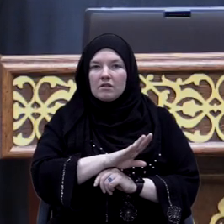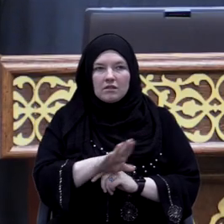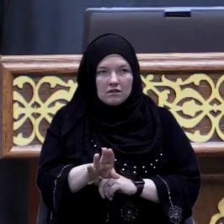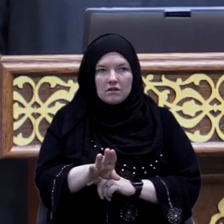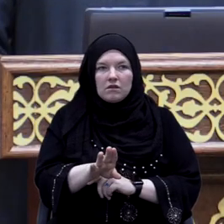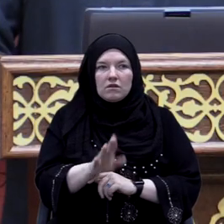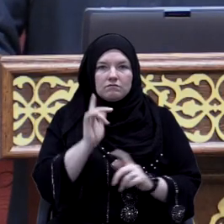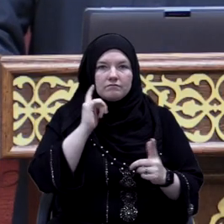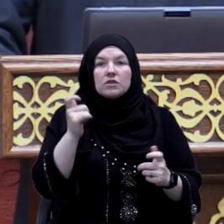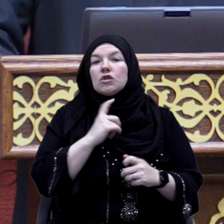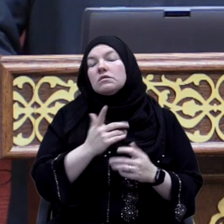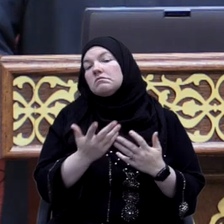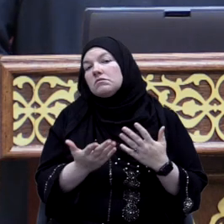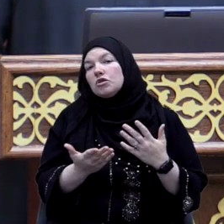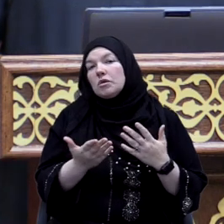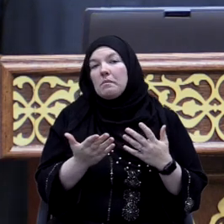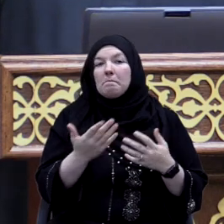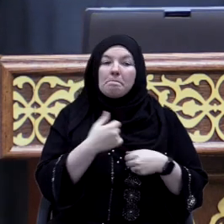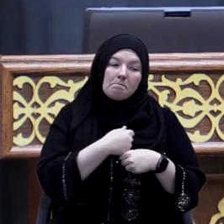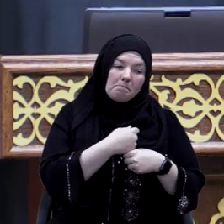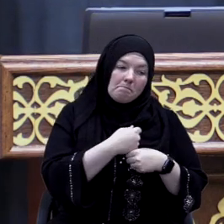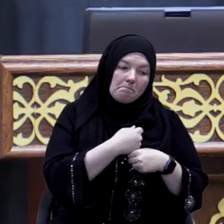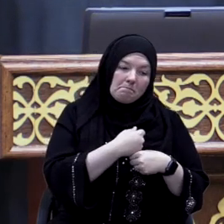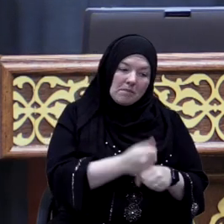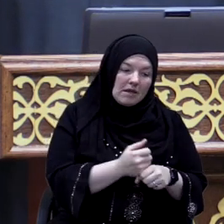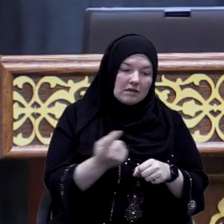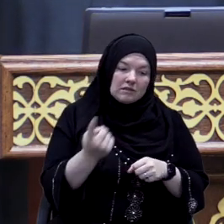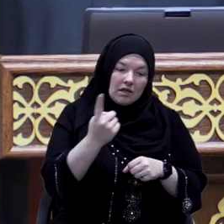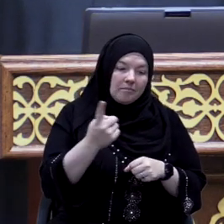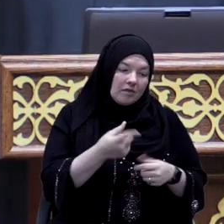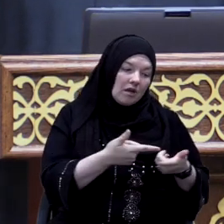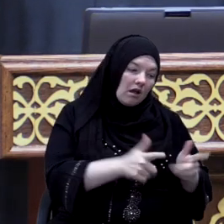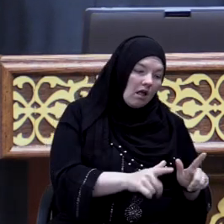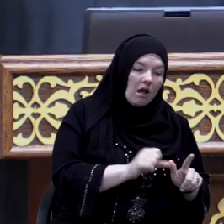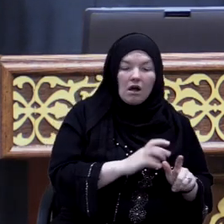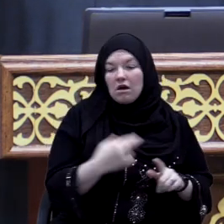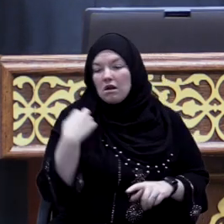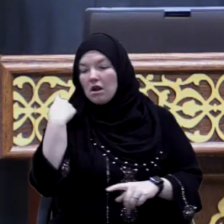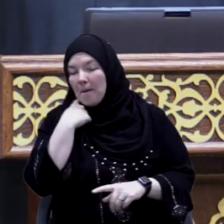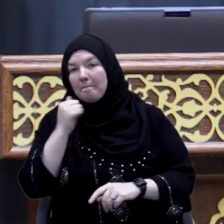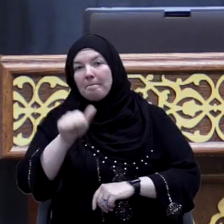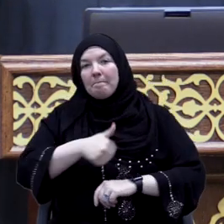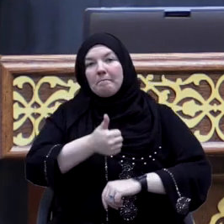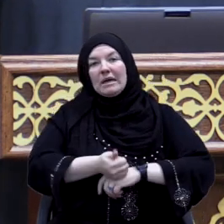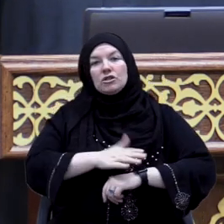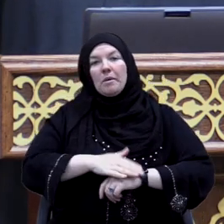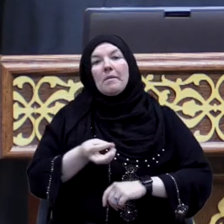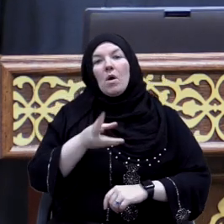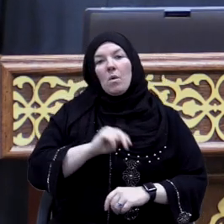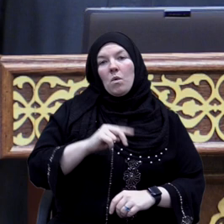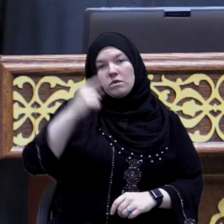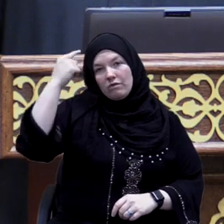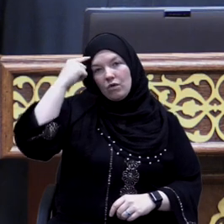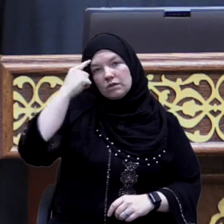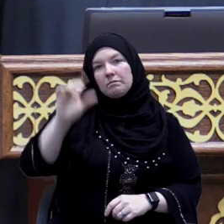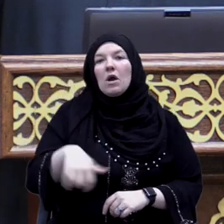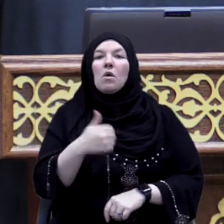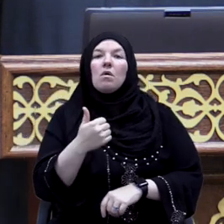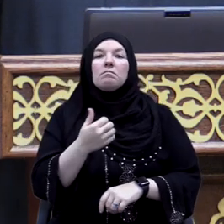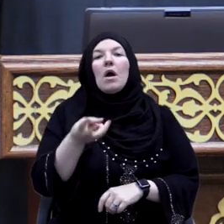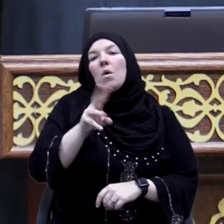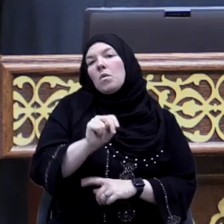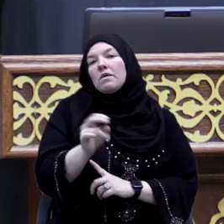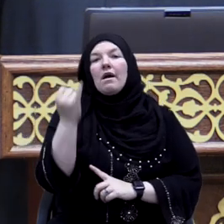So you made something haram and halal based on your own desires, whims, and perceived and false